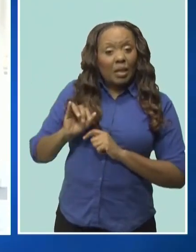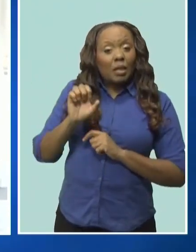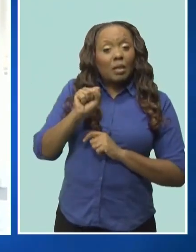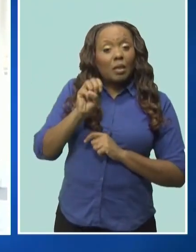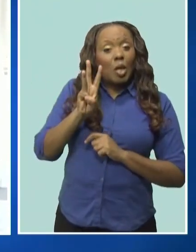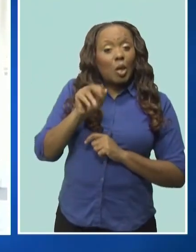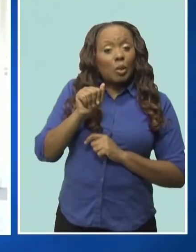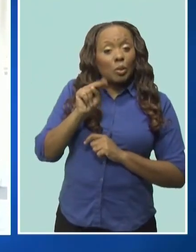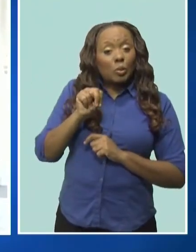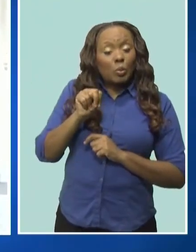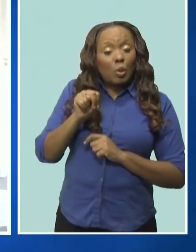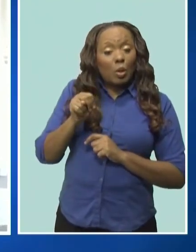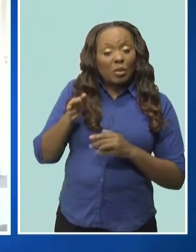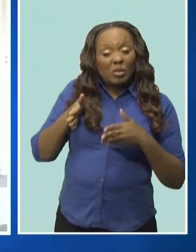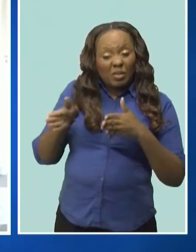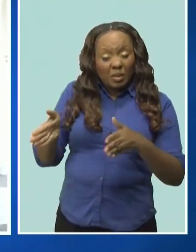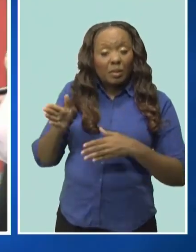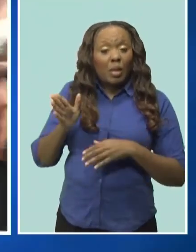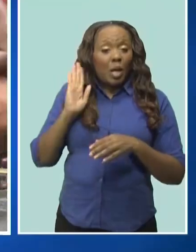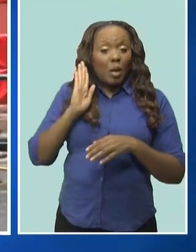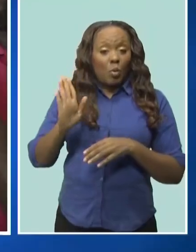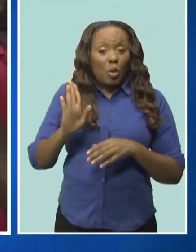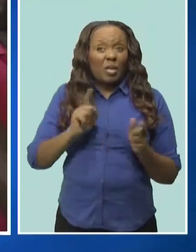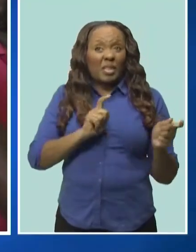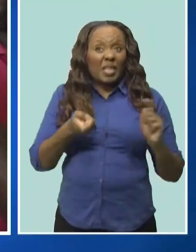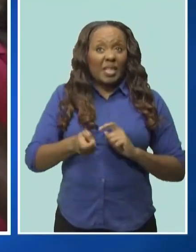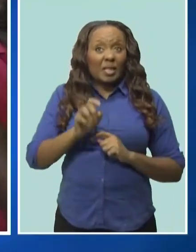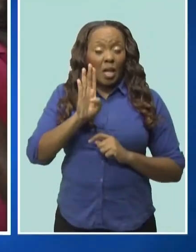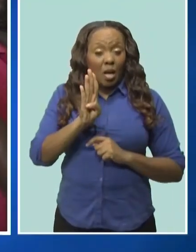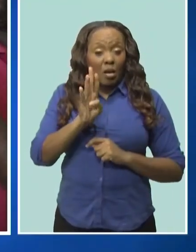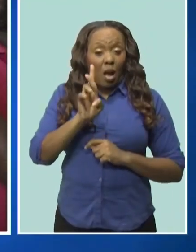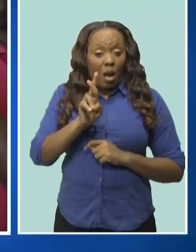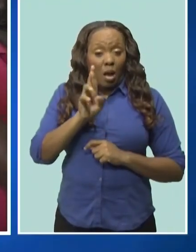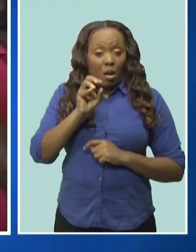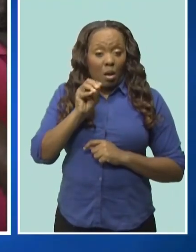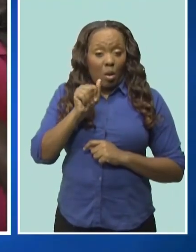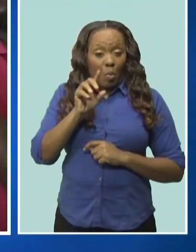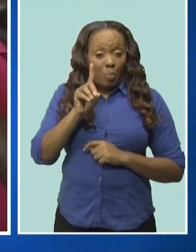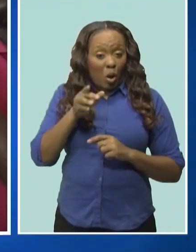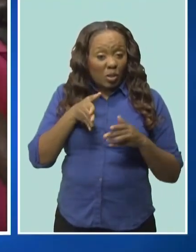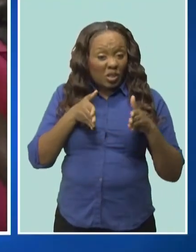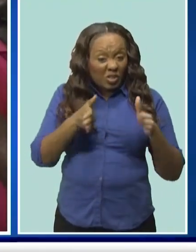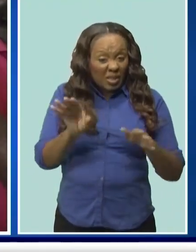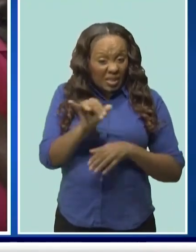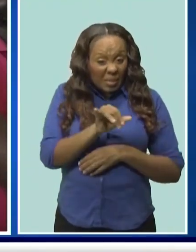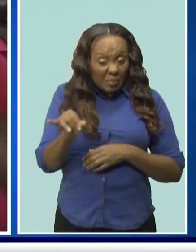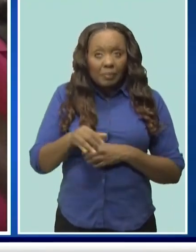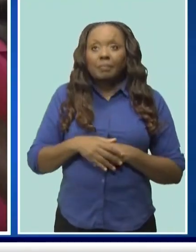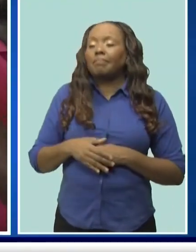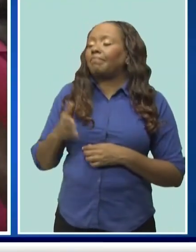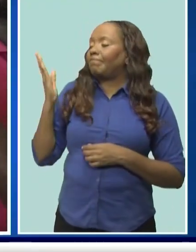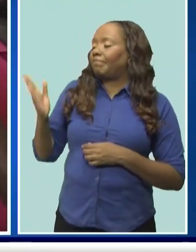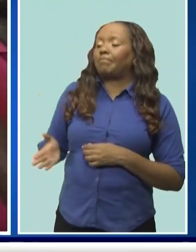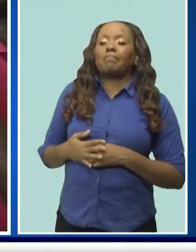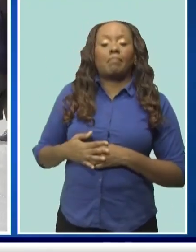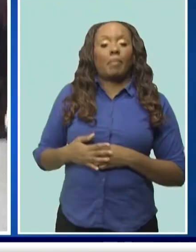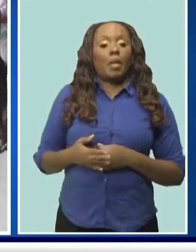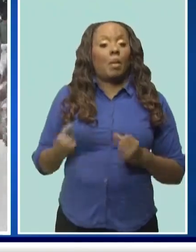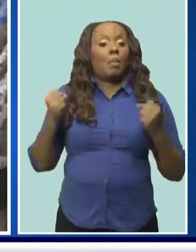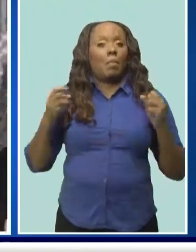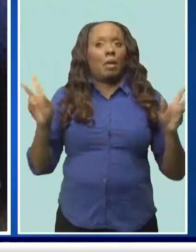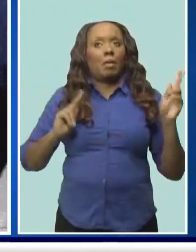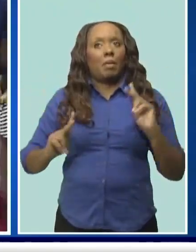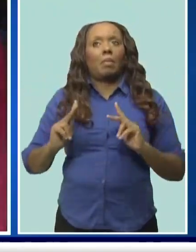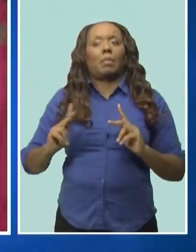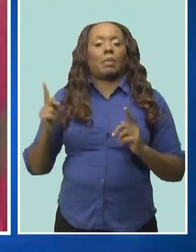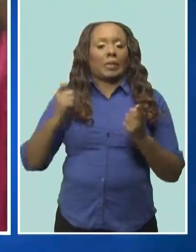is being considered. Over many administrations, there has always been a conversation around pedestrianization of Broad Street and of Bridgetown